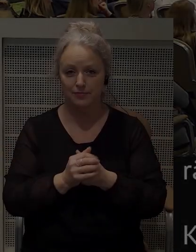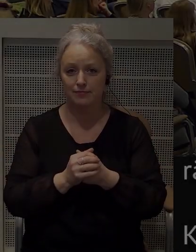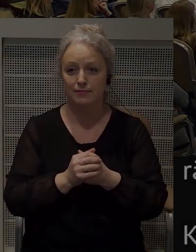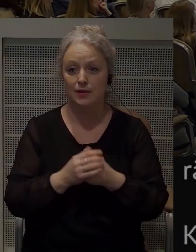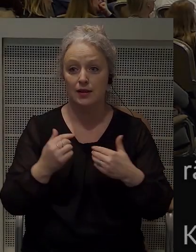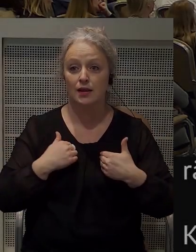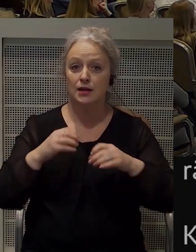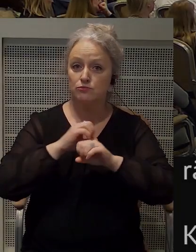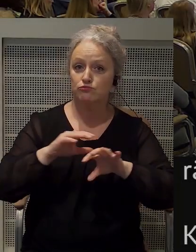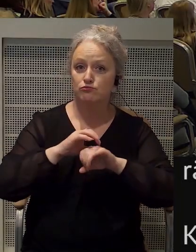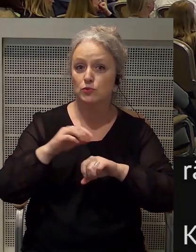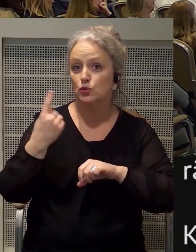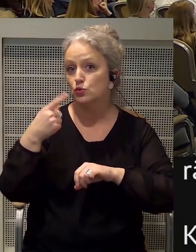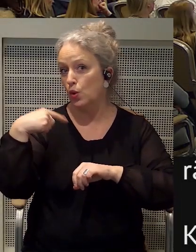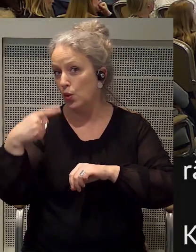Hello.